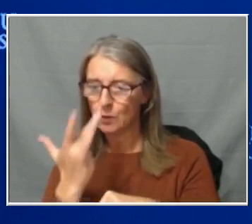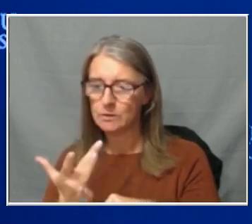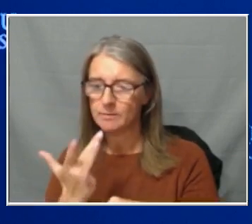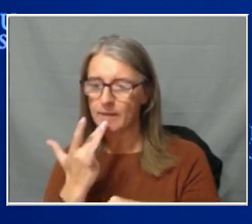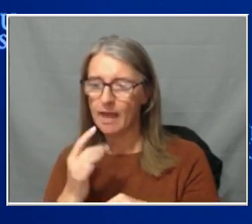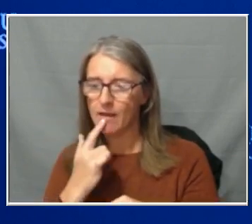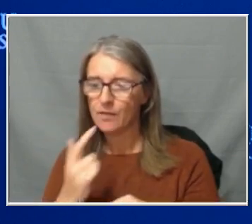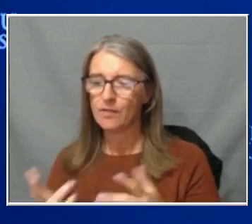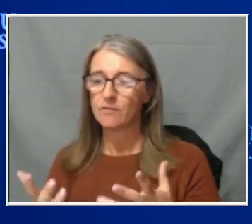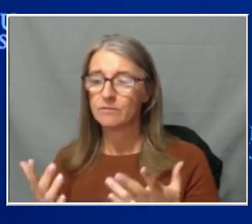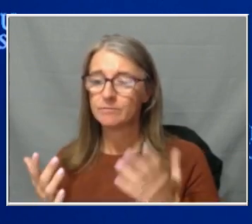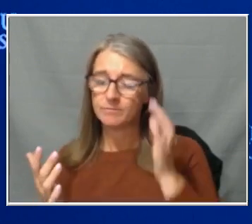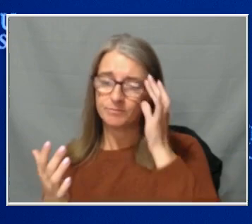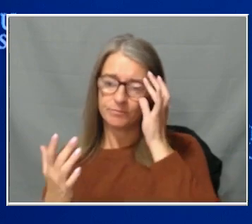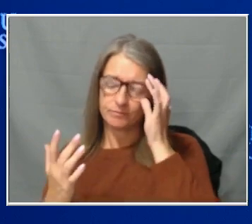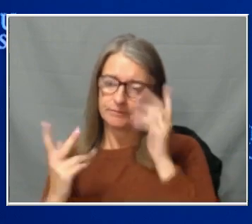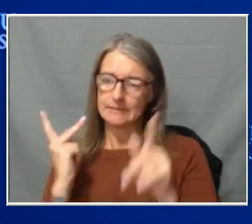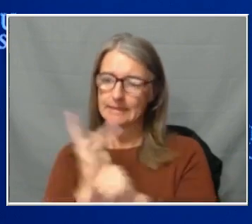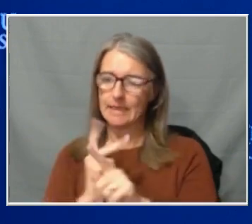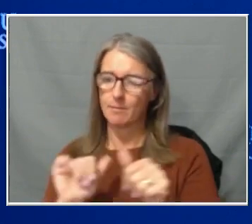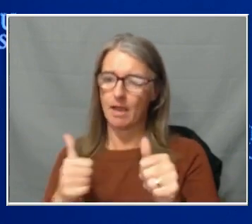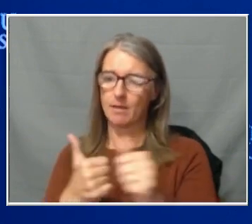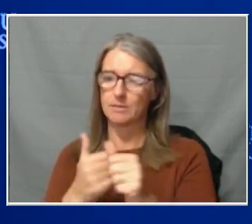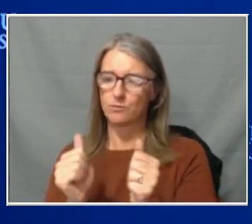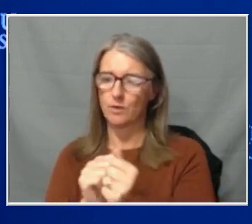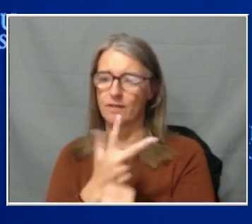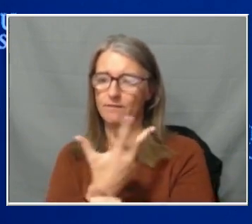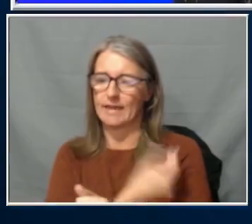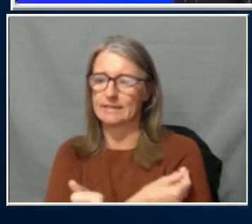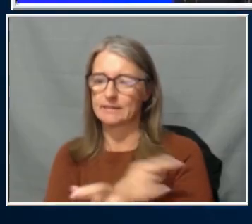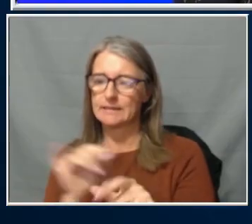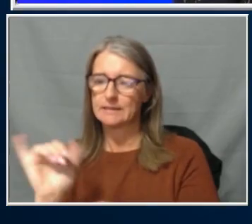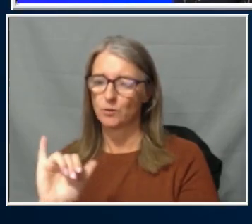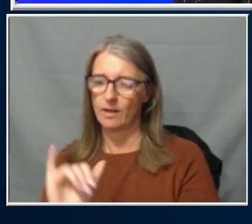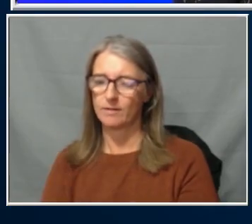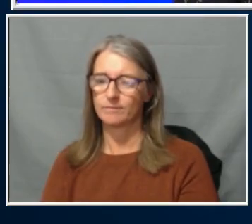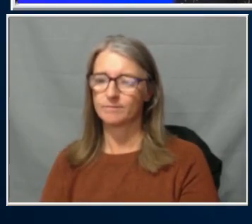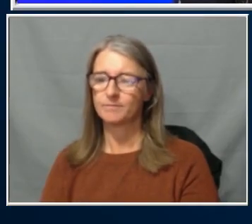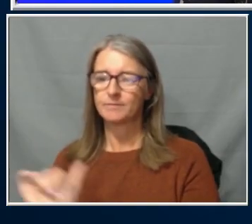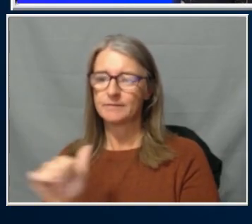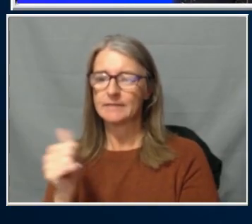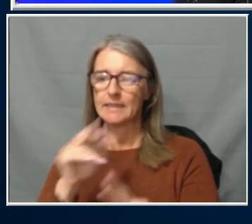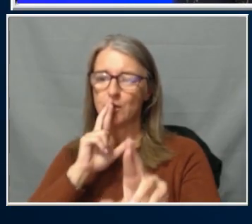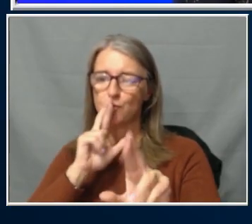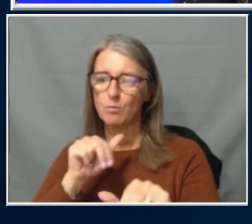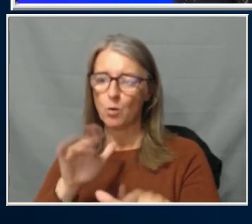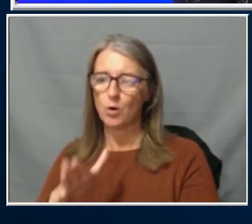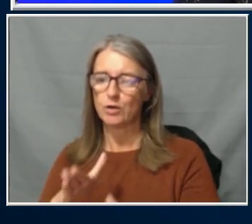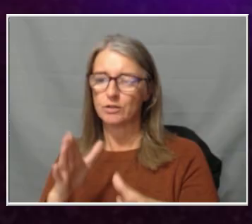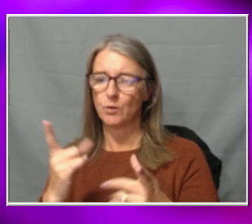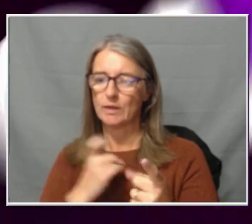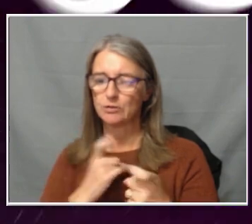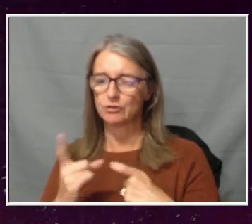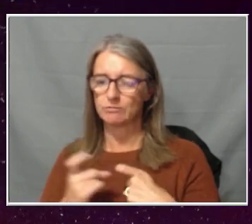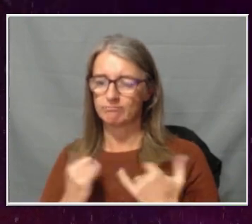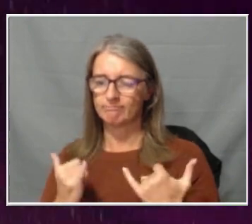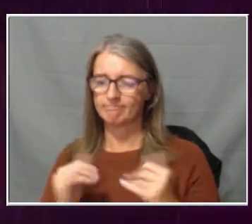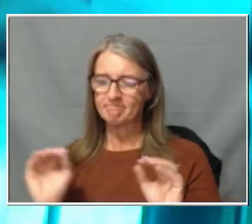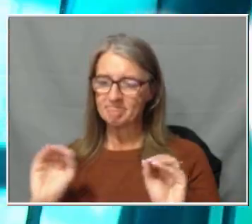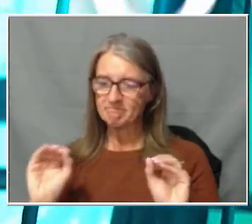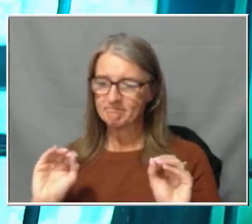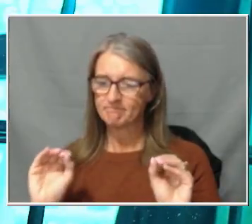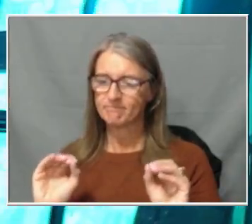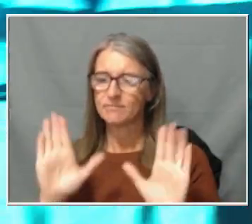importantly, stay updated with your vaccines as well. 80 reporters with us today. Let's get to some